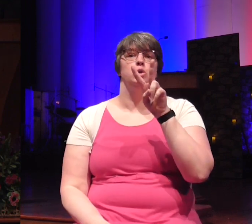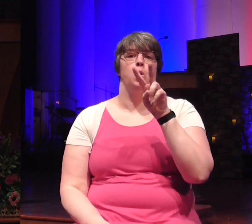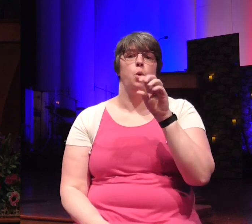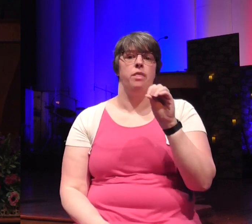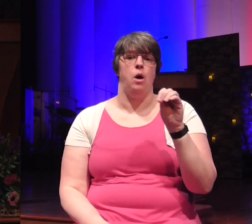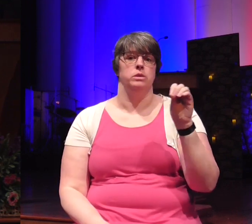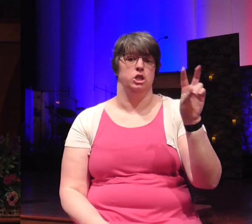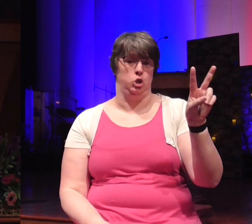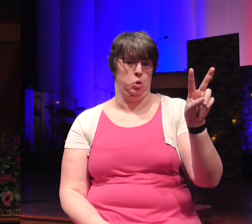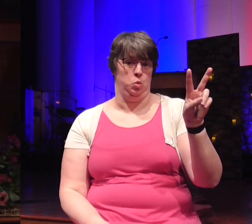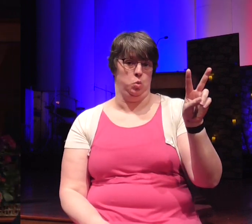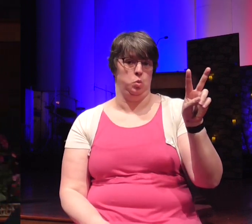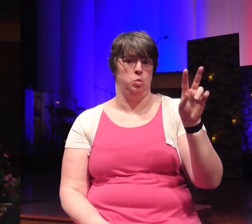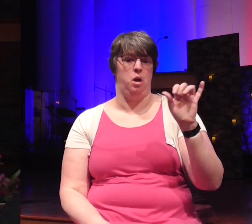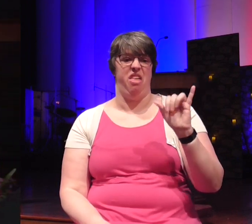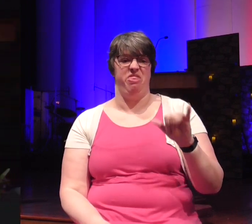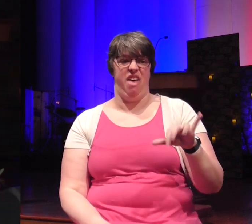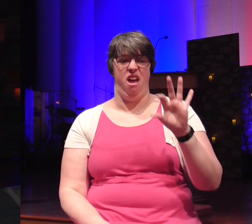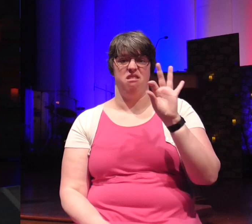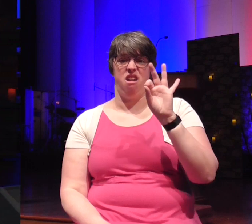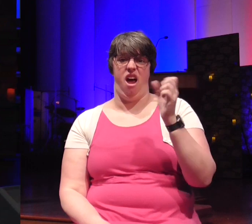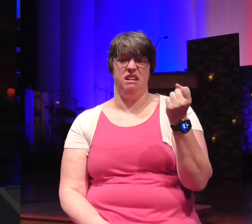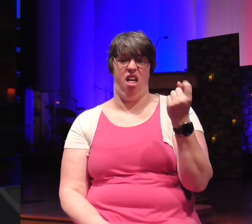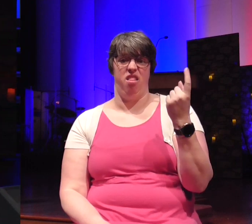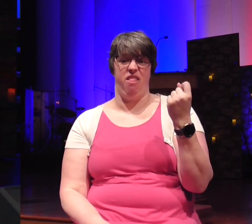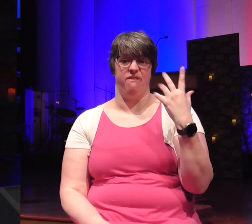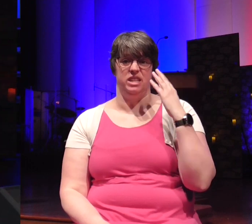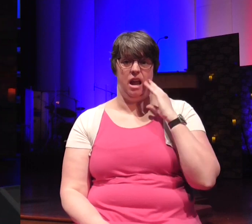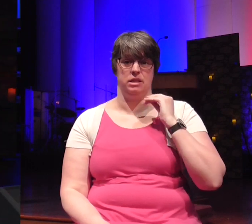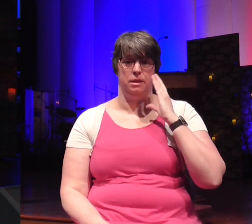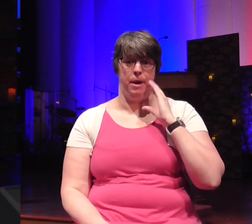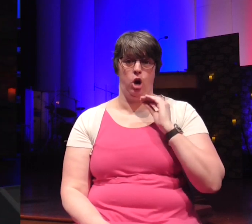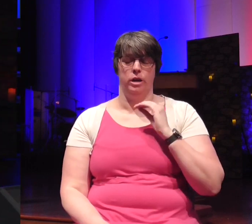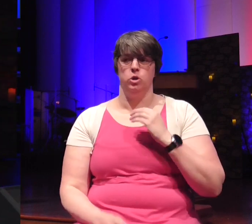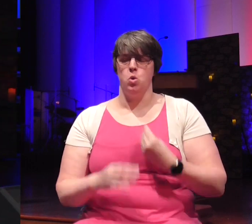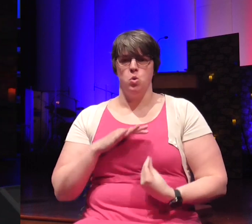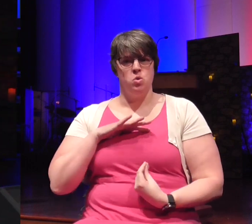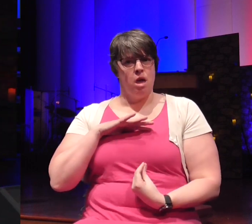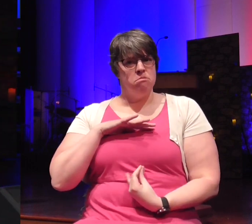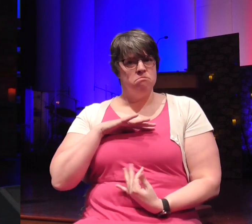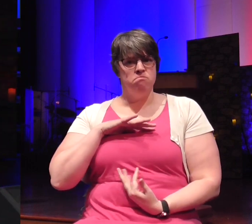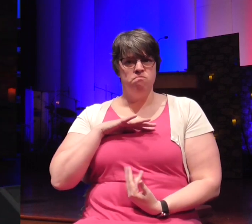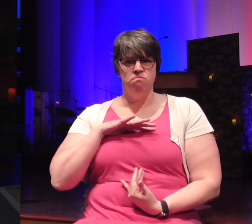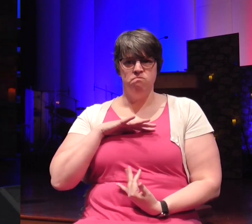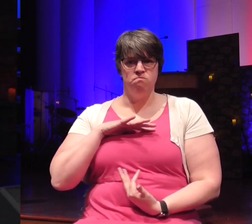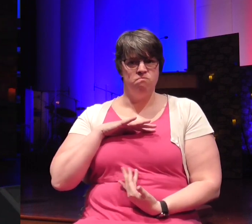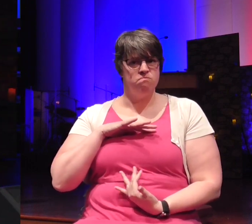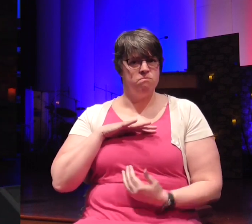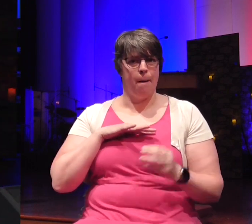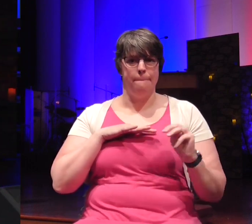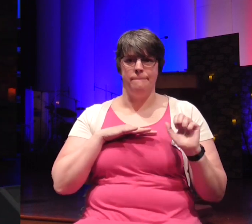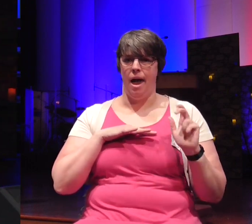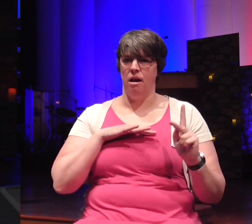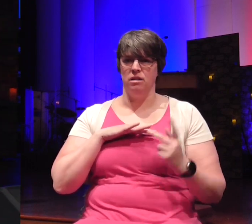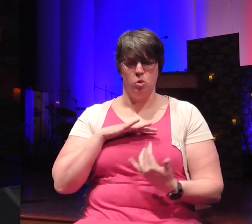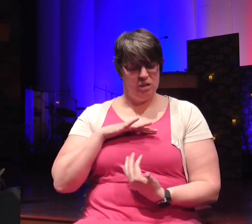9/11 experience, and that enraged Mac, and it boiled and seethed within